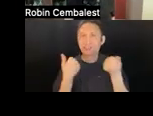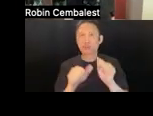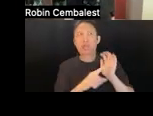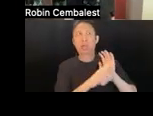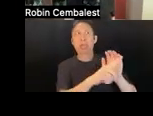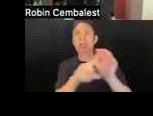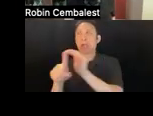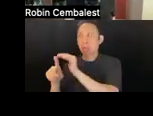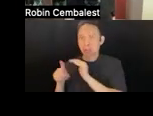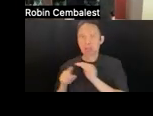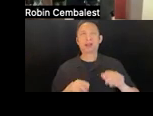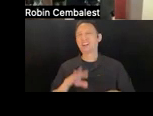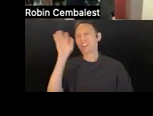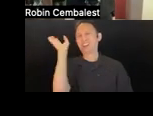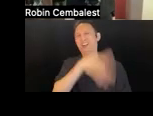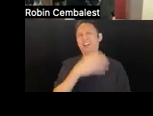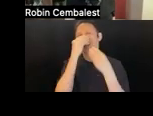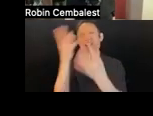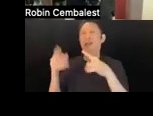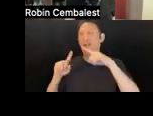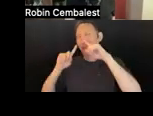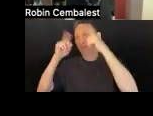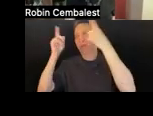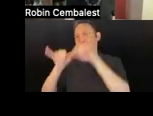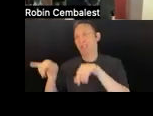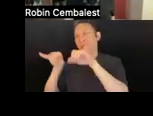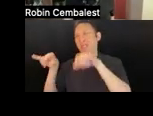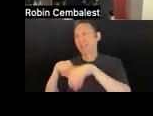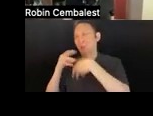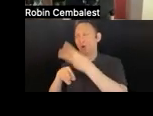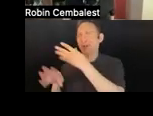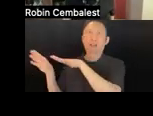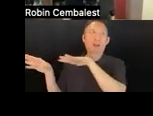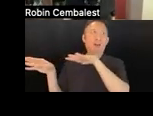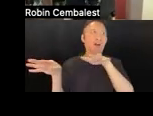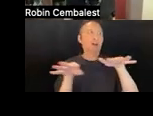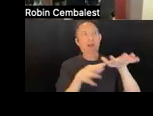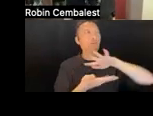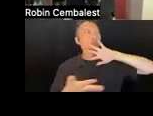around you and everything that's going on and step into this kind of transformative dance